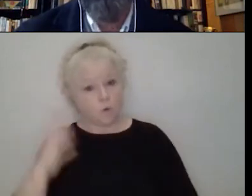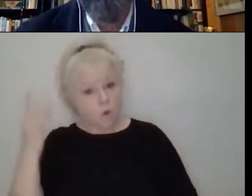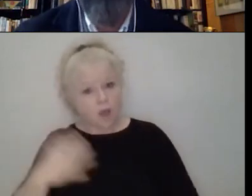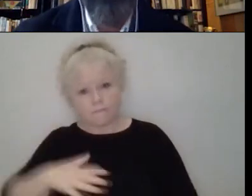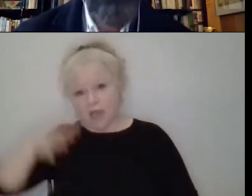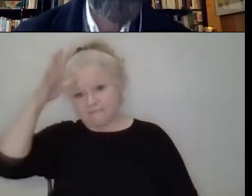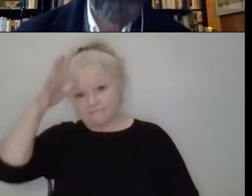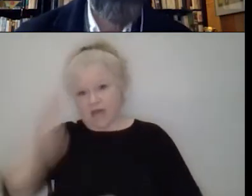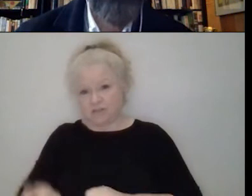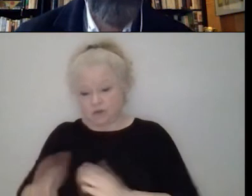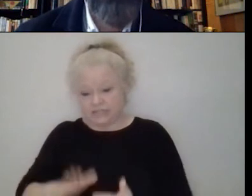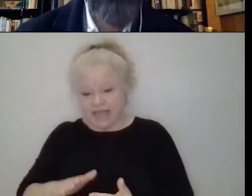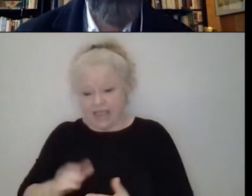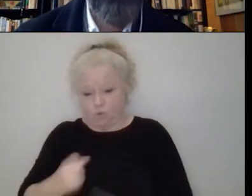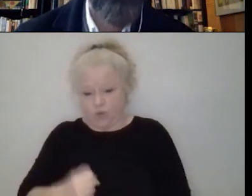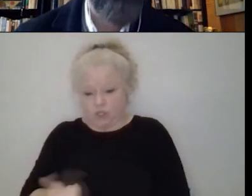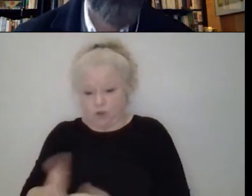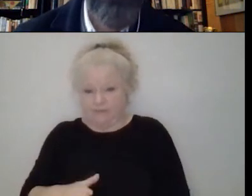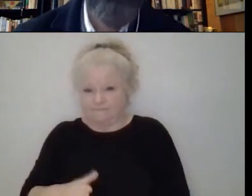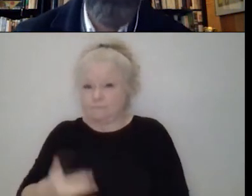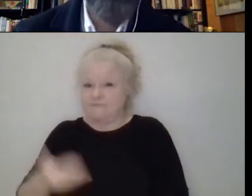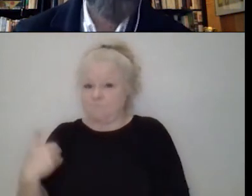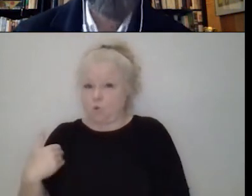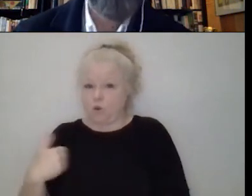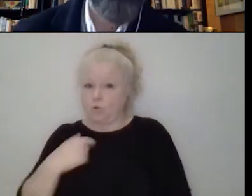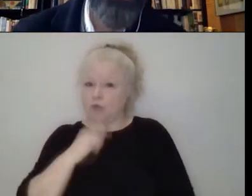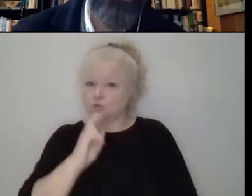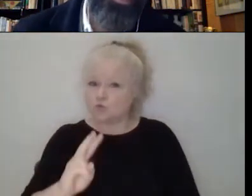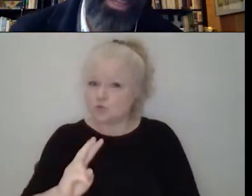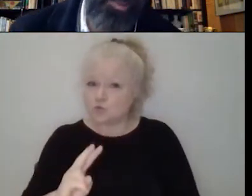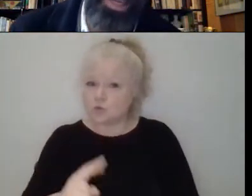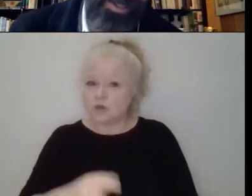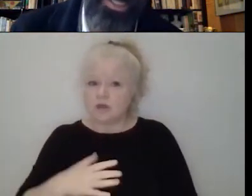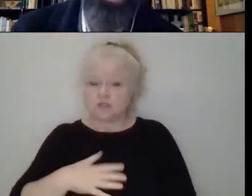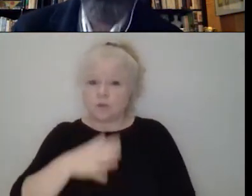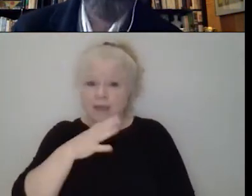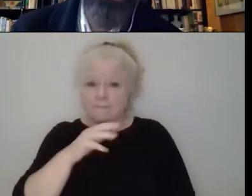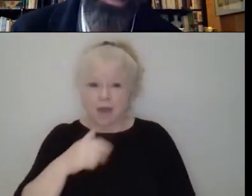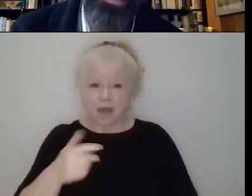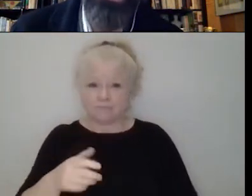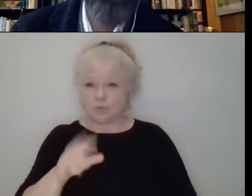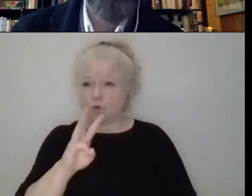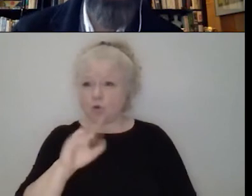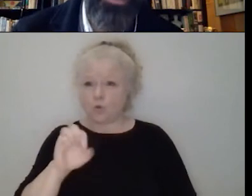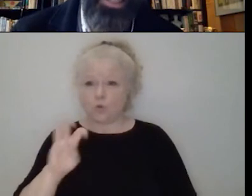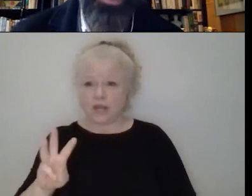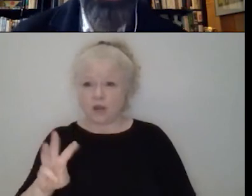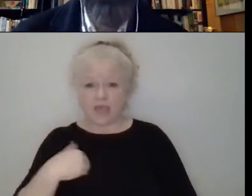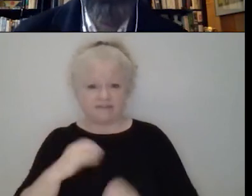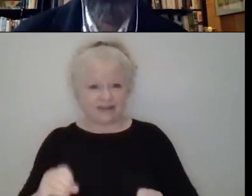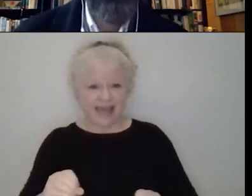the year before we left. So my father died when I was two. So my mother had to leave as a widow with nothing and two